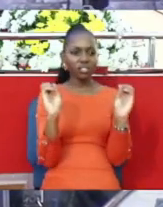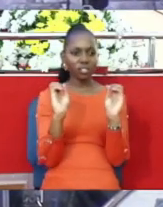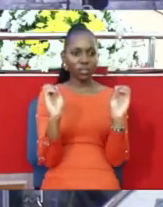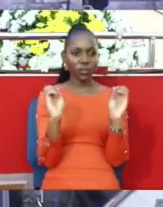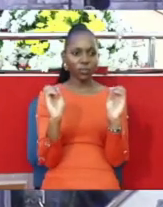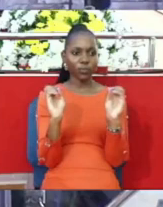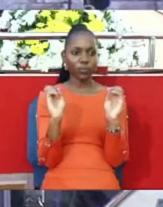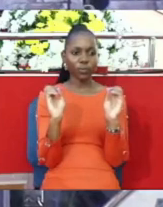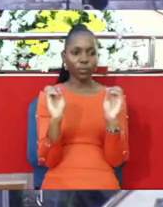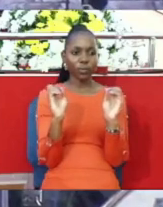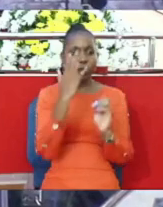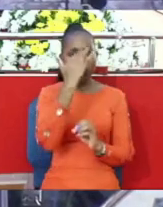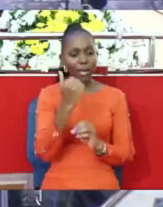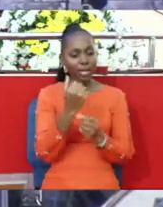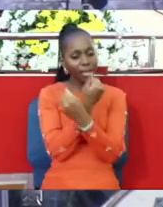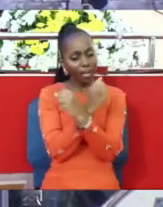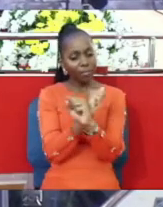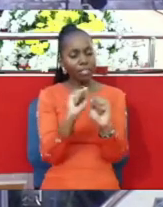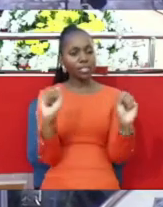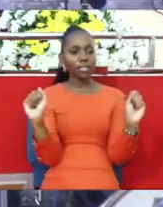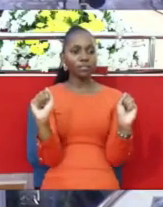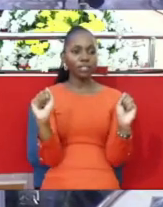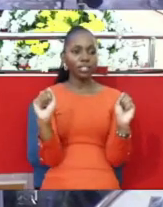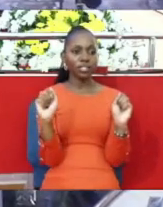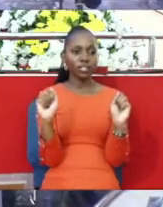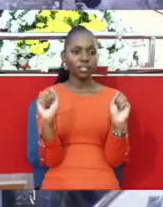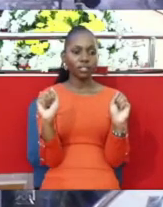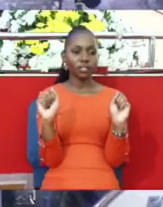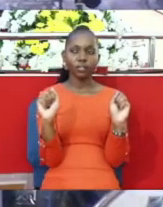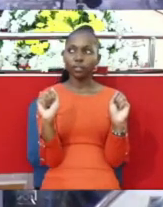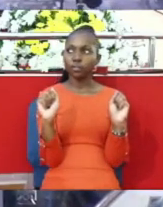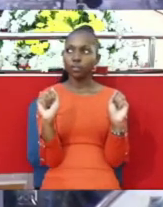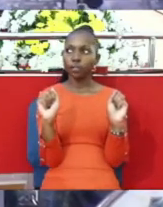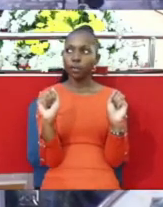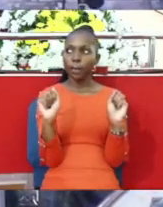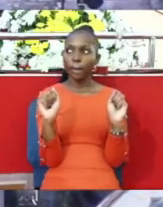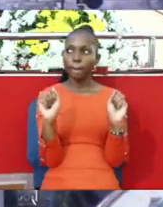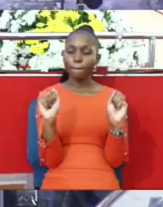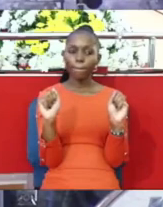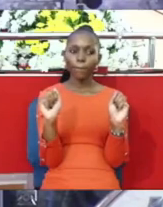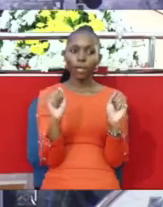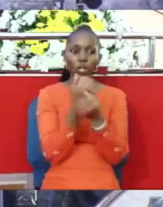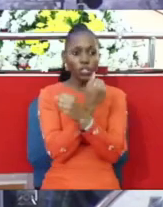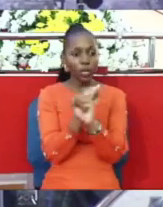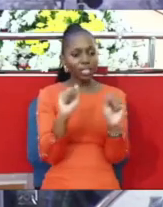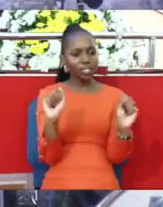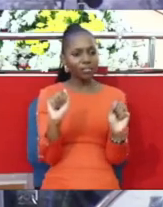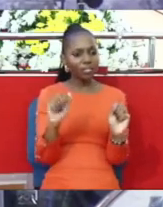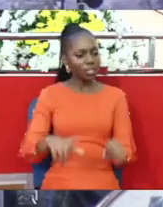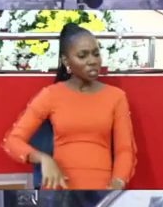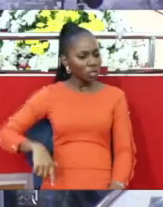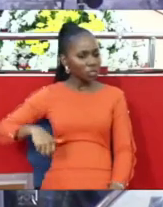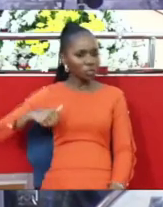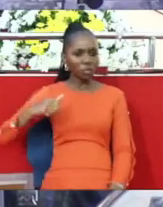Through faith. It is not imani. For yourself, si kwa sababu ya, not by works, si kwa kazi, so that you can boast yourself. Ili